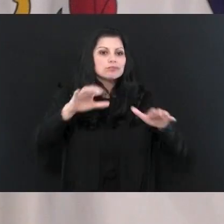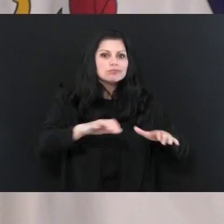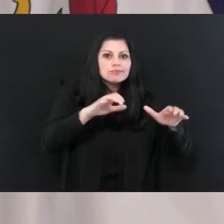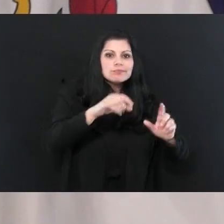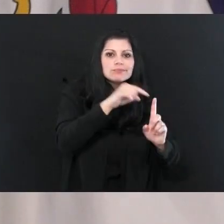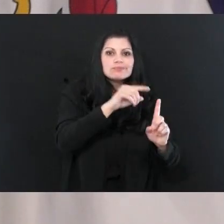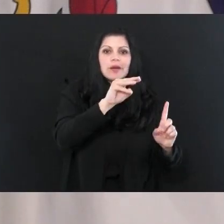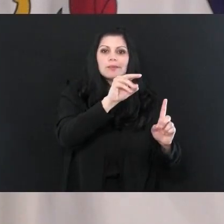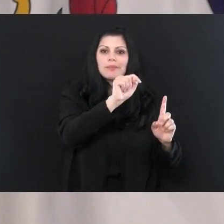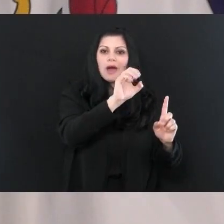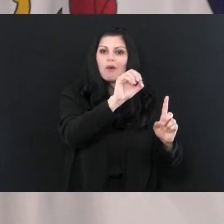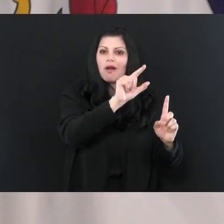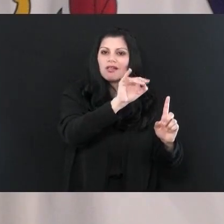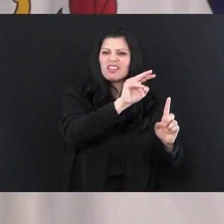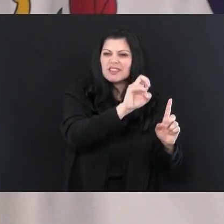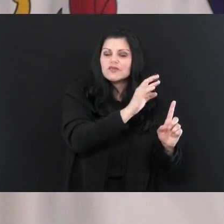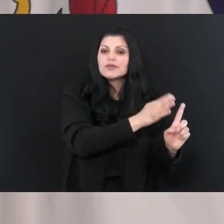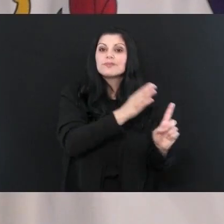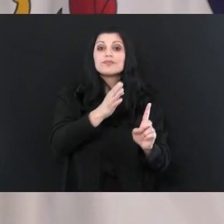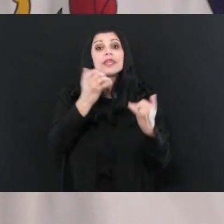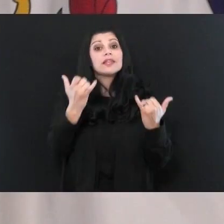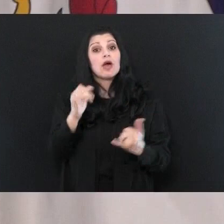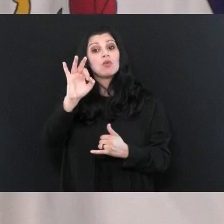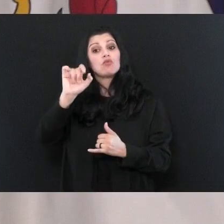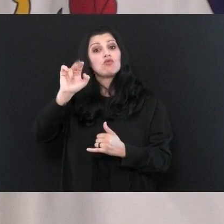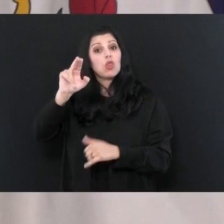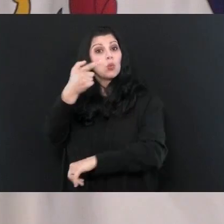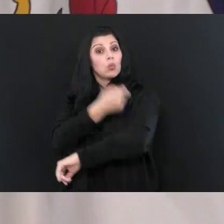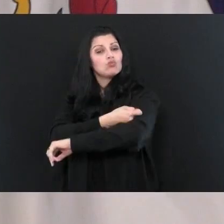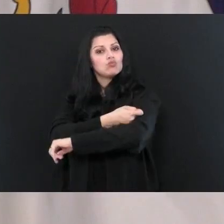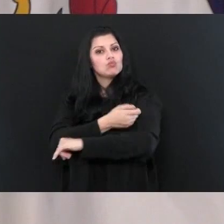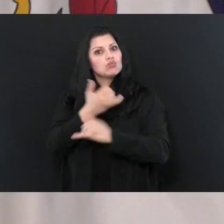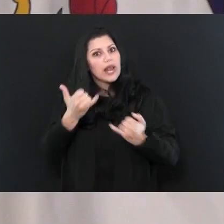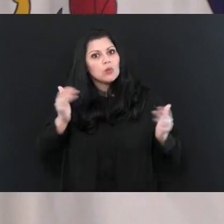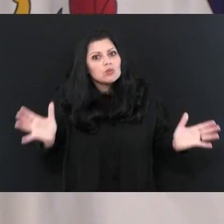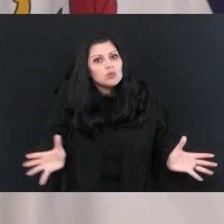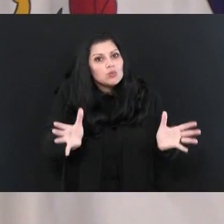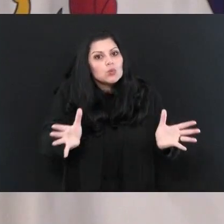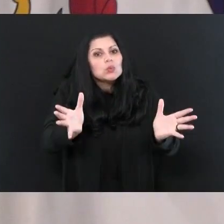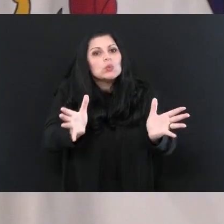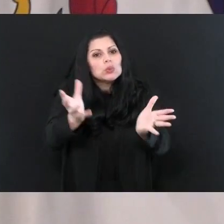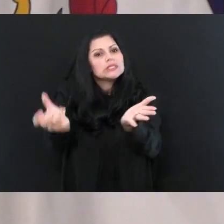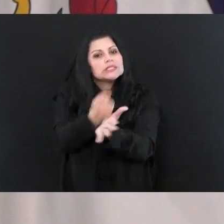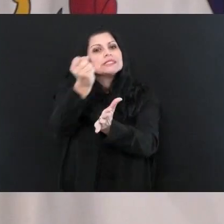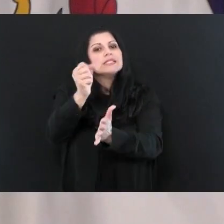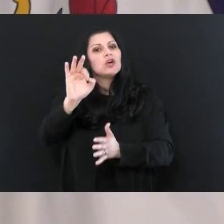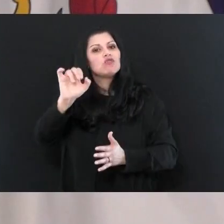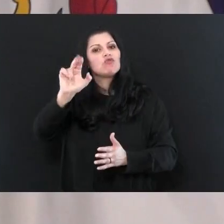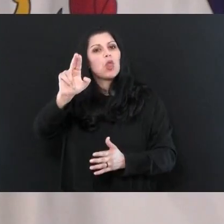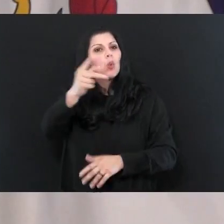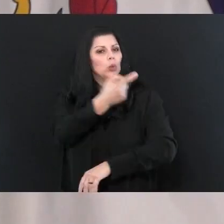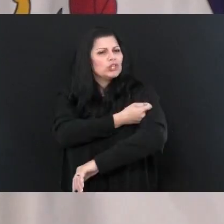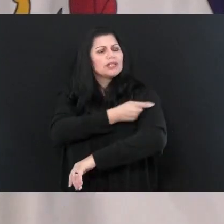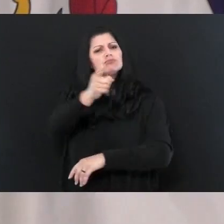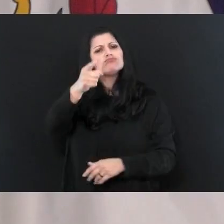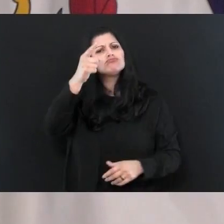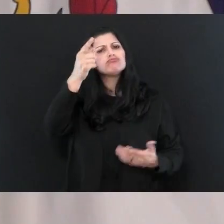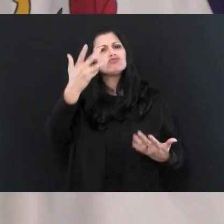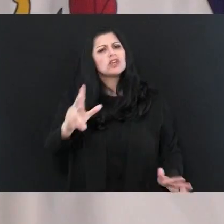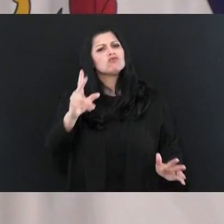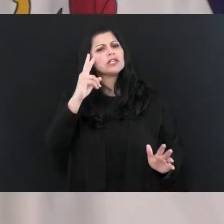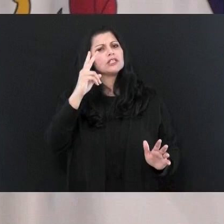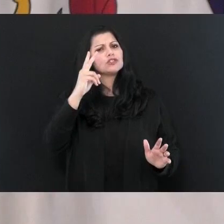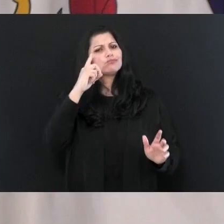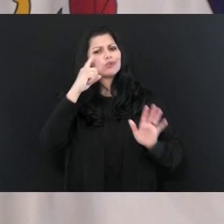Flu vaccine, I encourage you to get your flu shots. You know, you saw me get mine the other day,